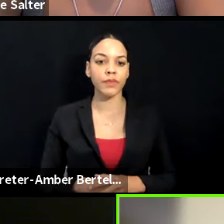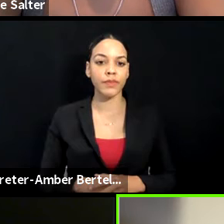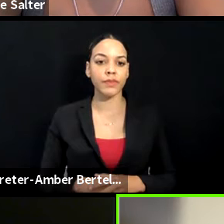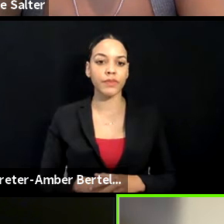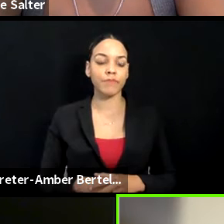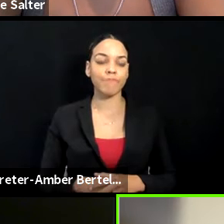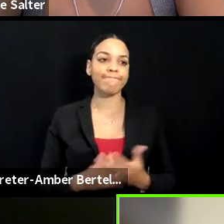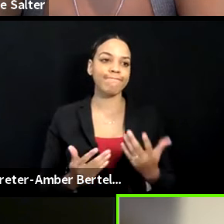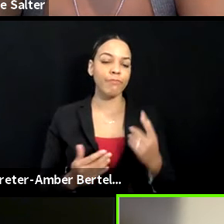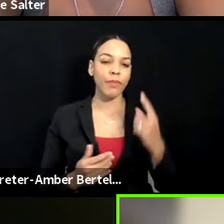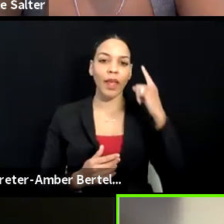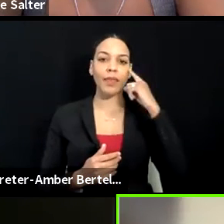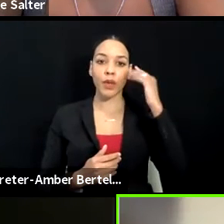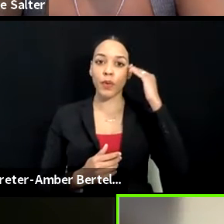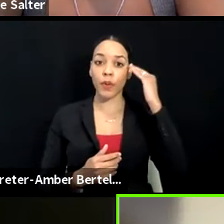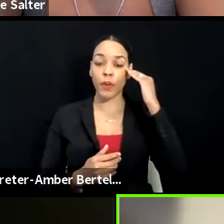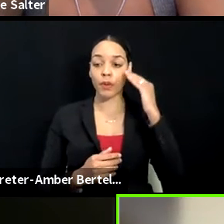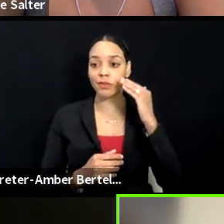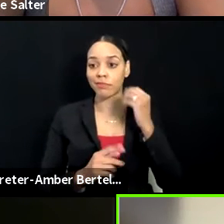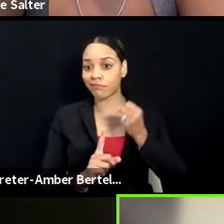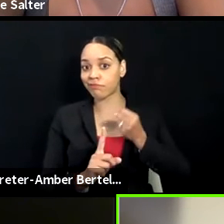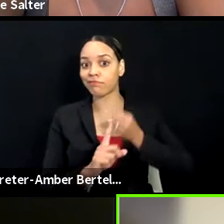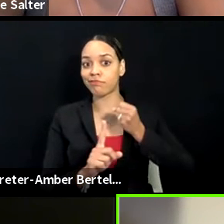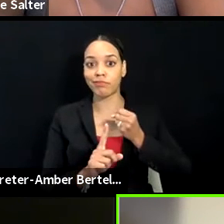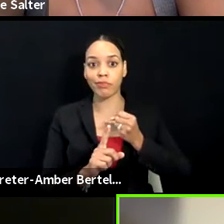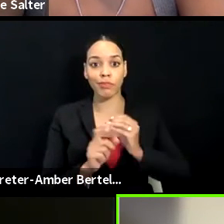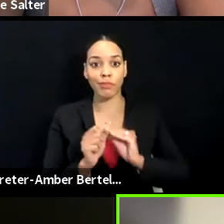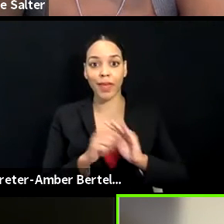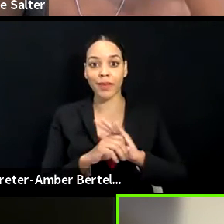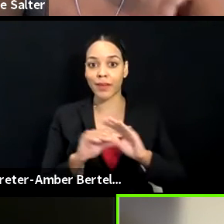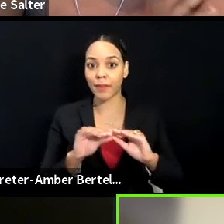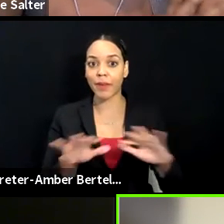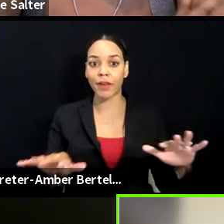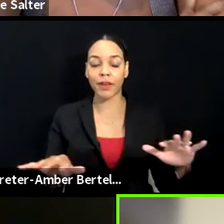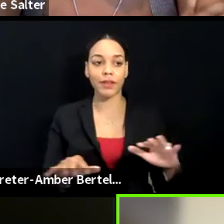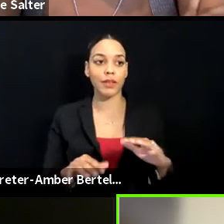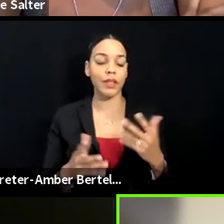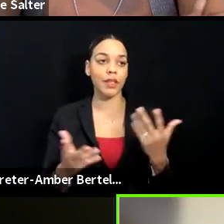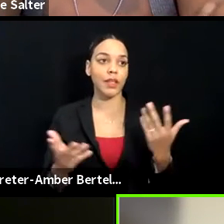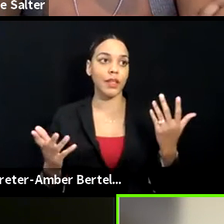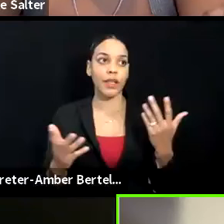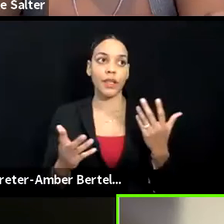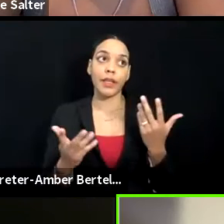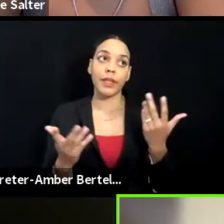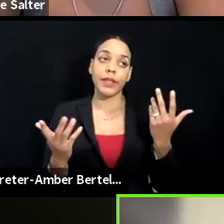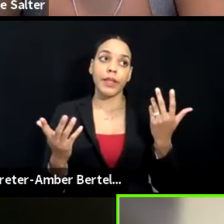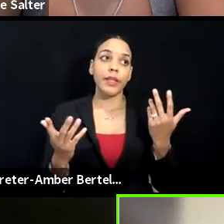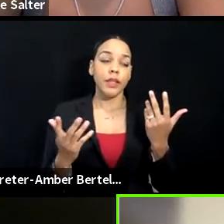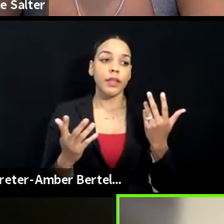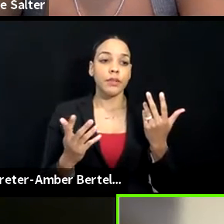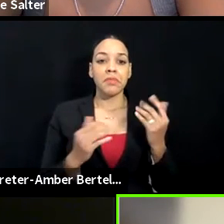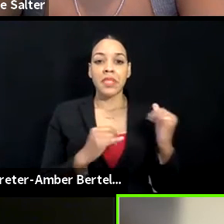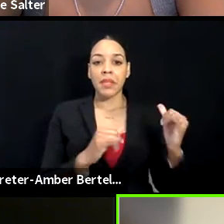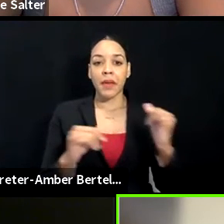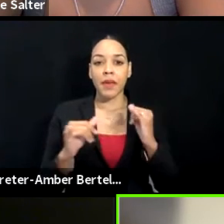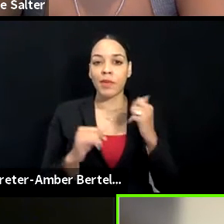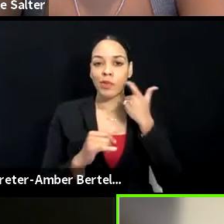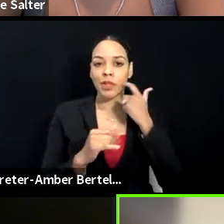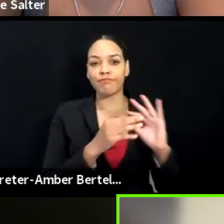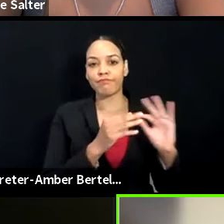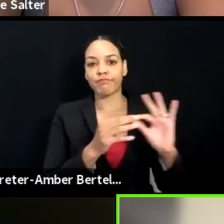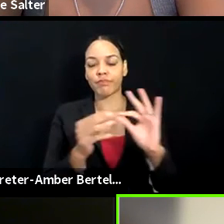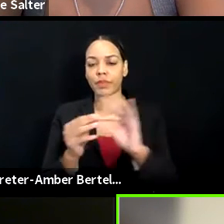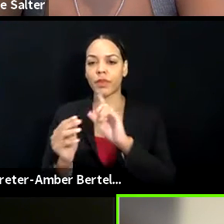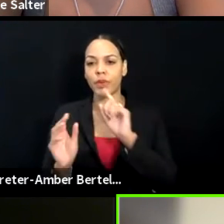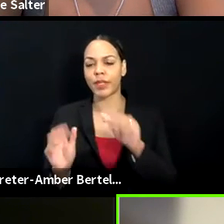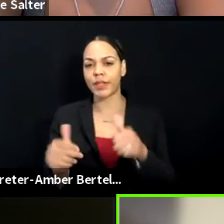you know, this pandemic, you know, I just want to echo some of what has already been said, that, you know, it's been incredibly